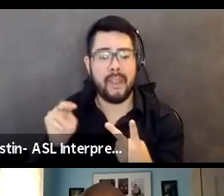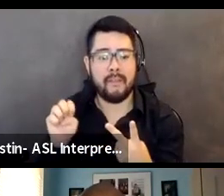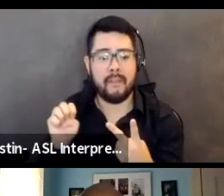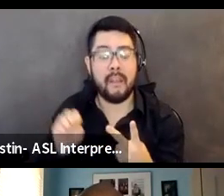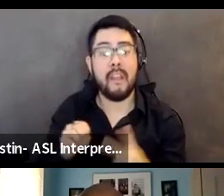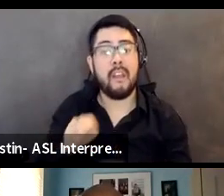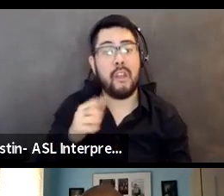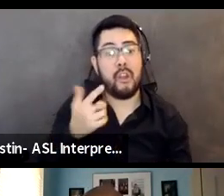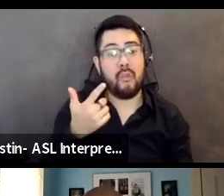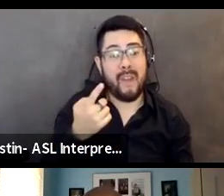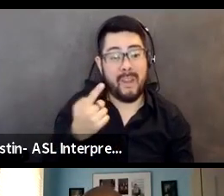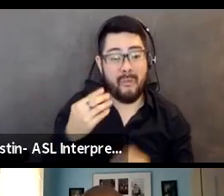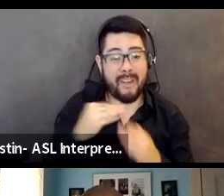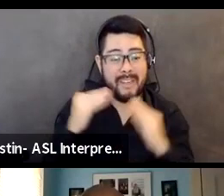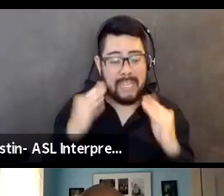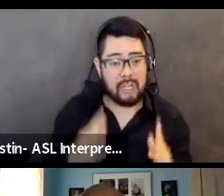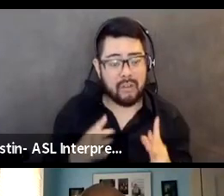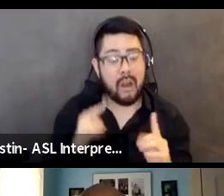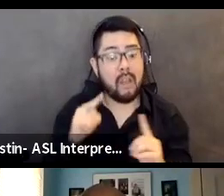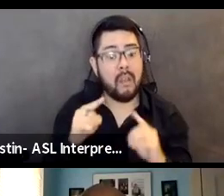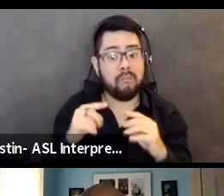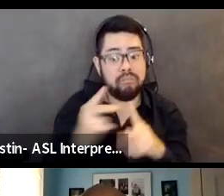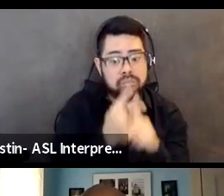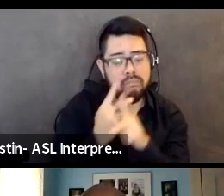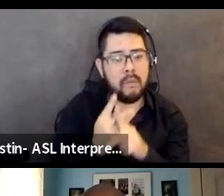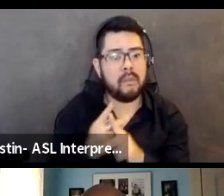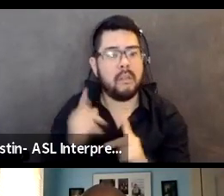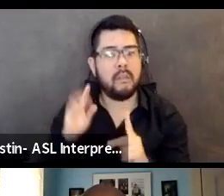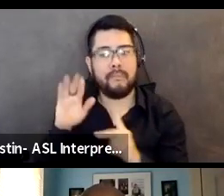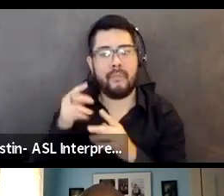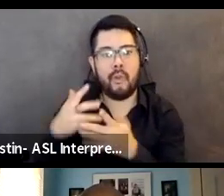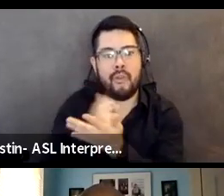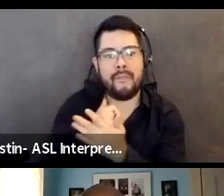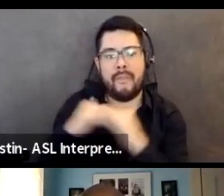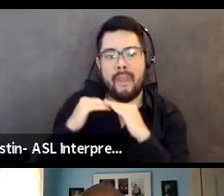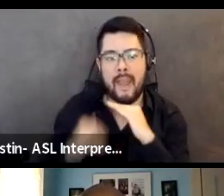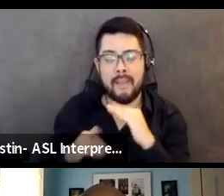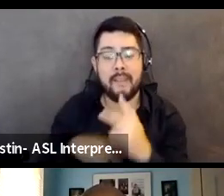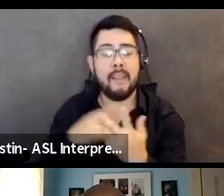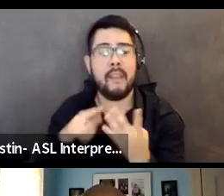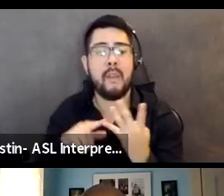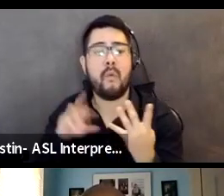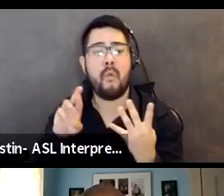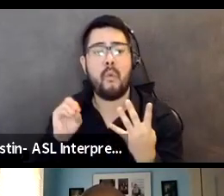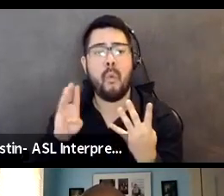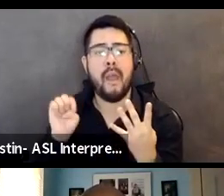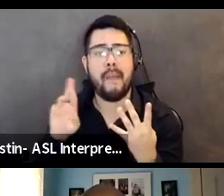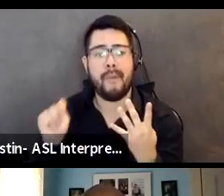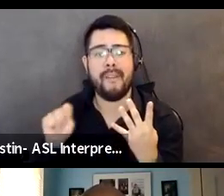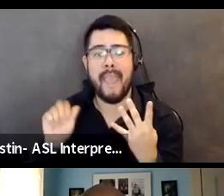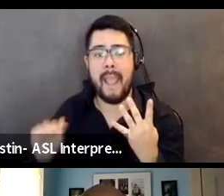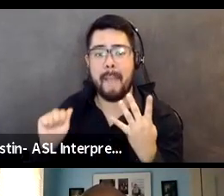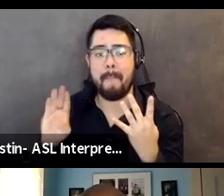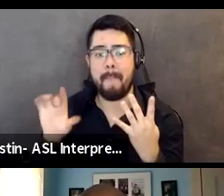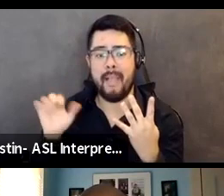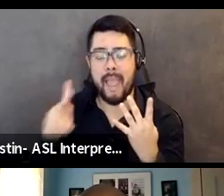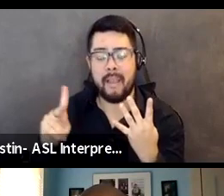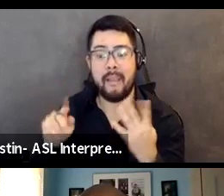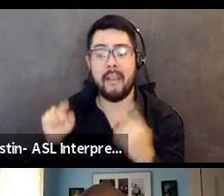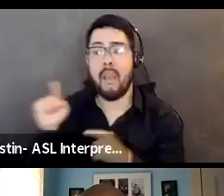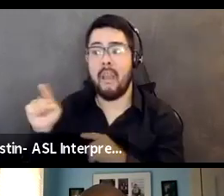21 teachers she supervises less per hour and robert a black their principal makes less than 20 of the